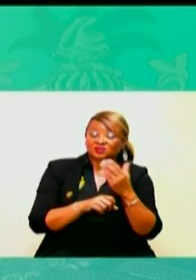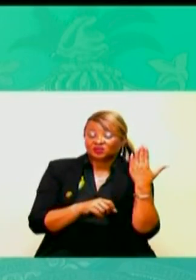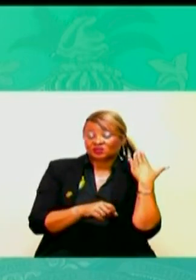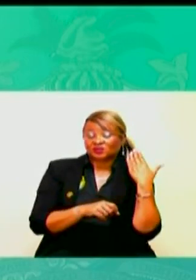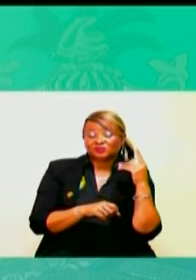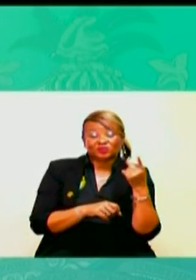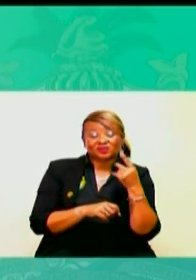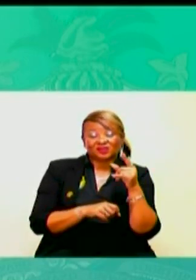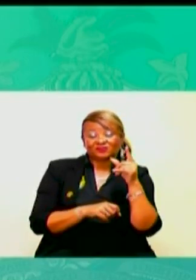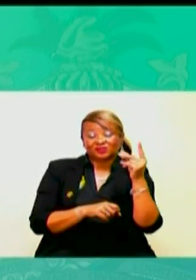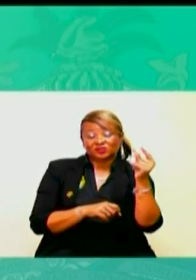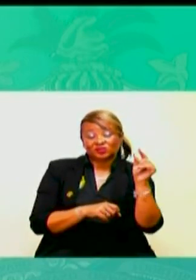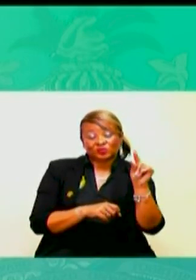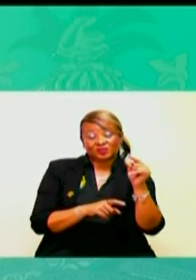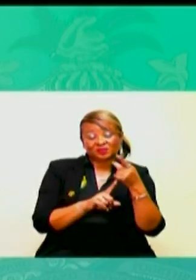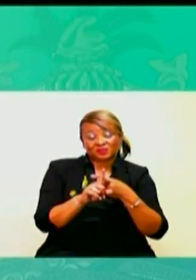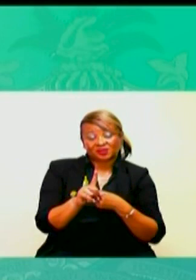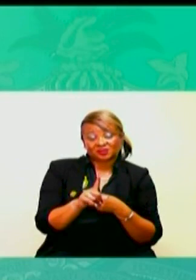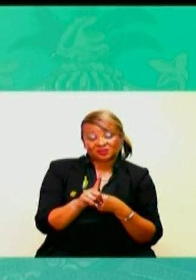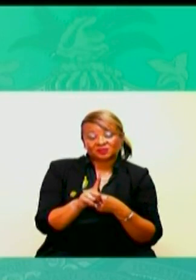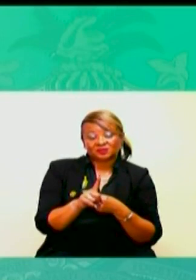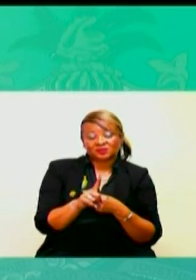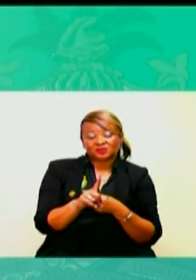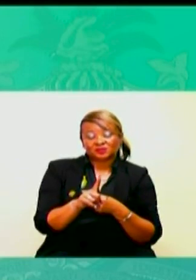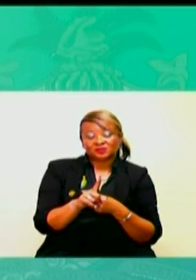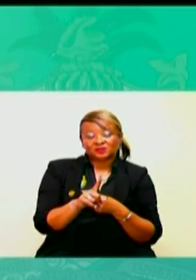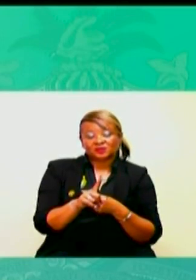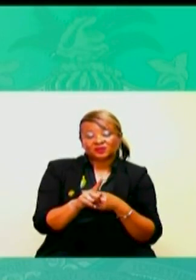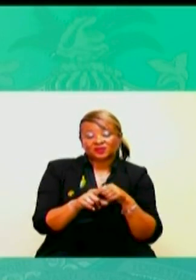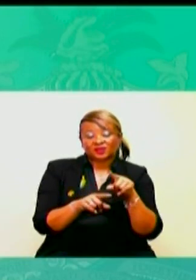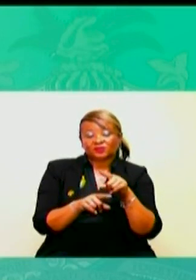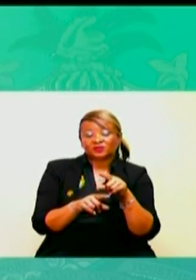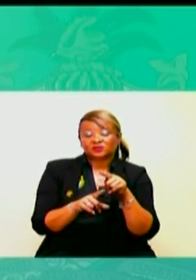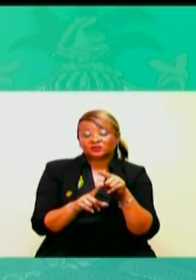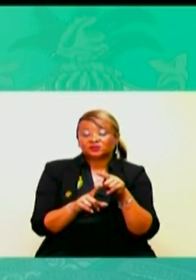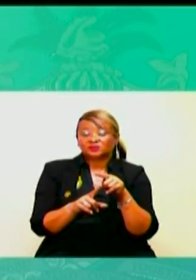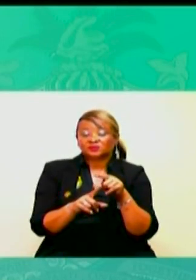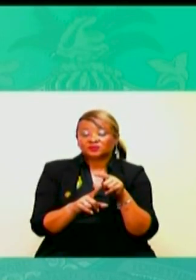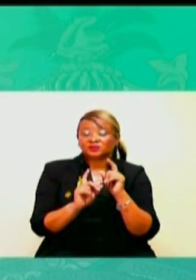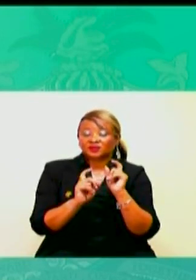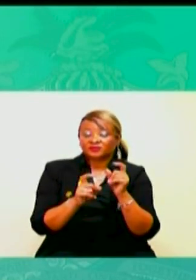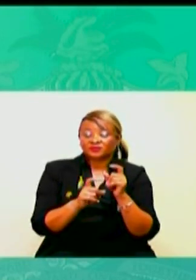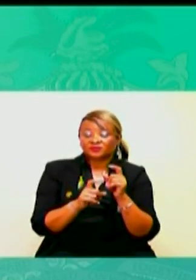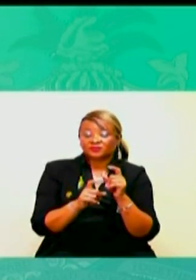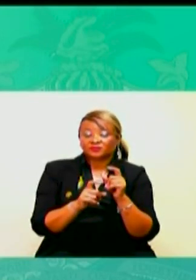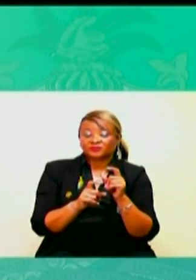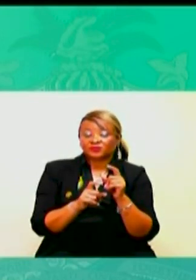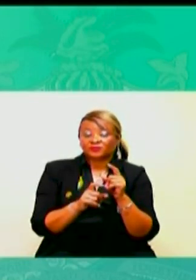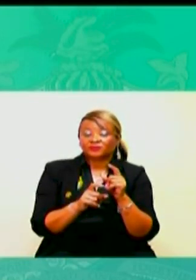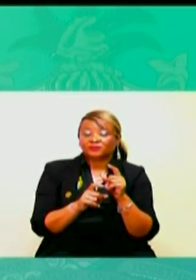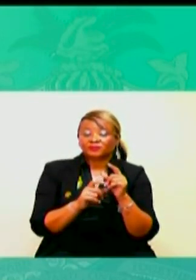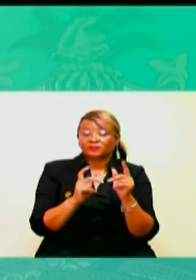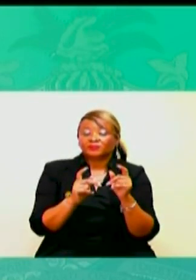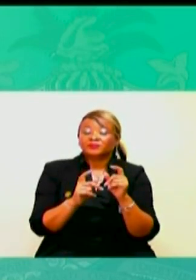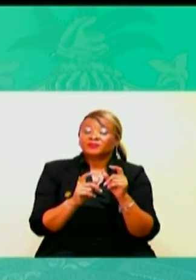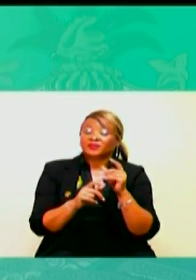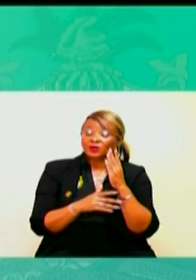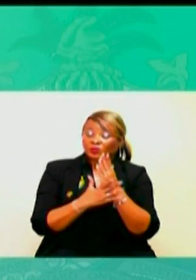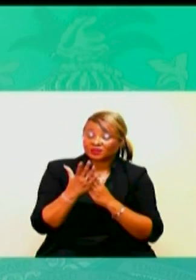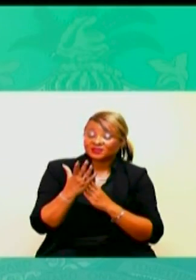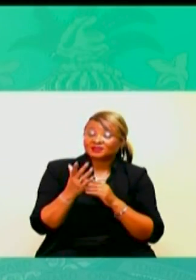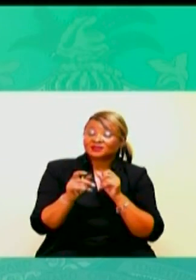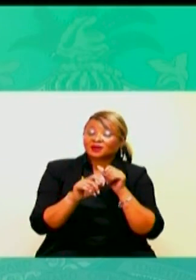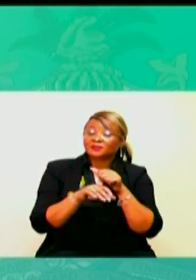And I must congratulate him, for he has granted, there was Crown Land granted under his watch for Abaconians. Yeah.